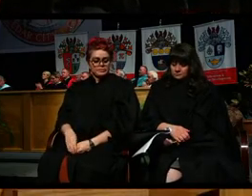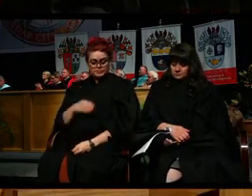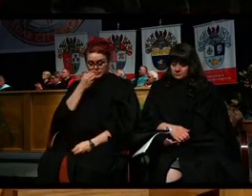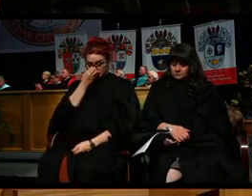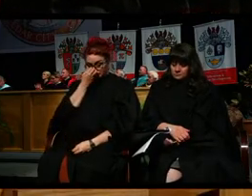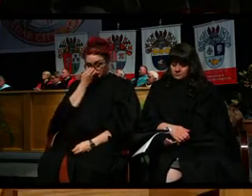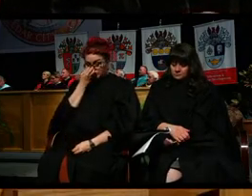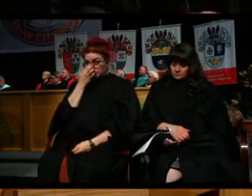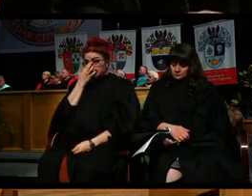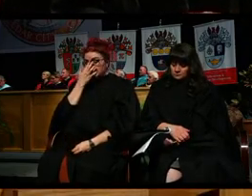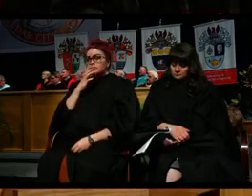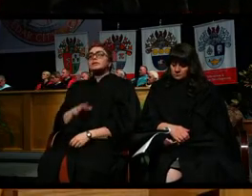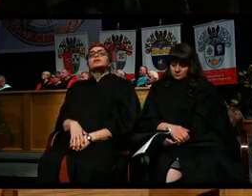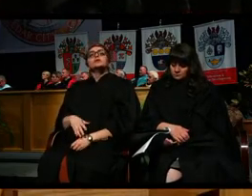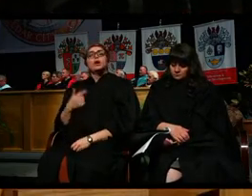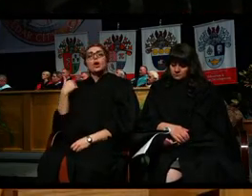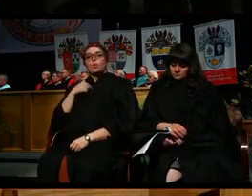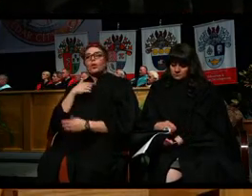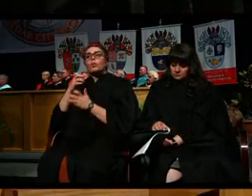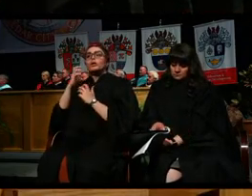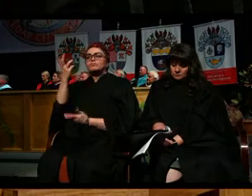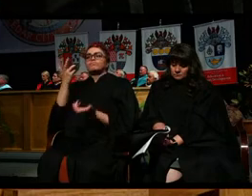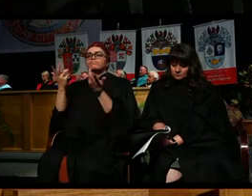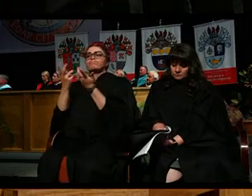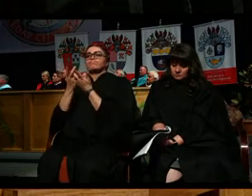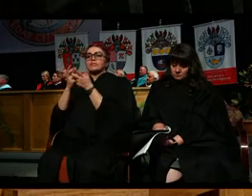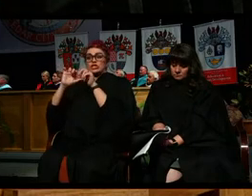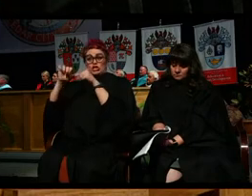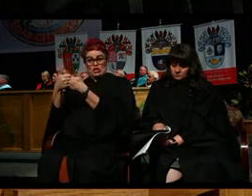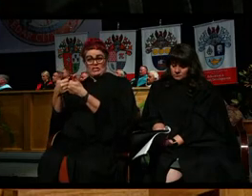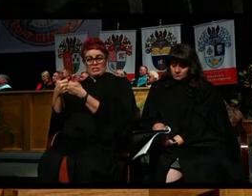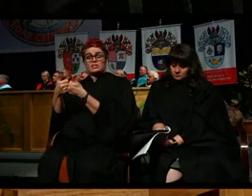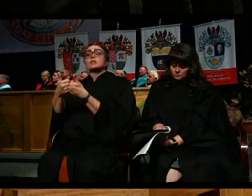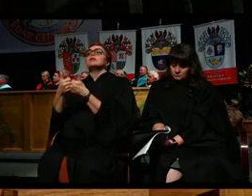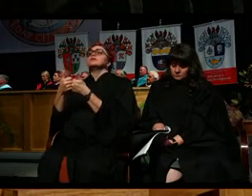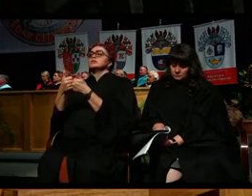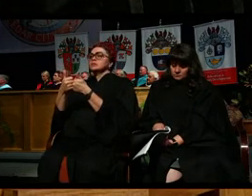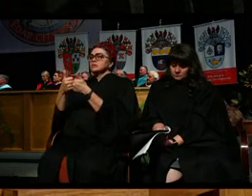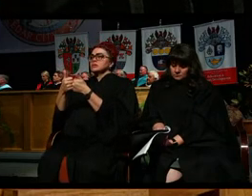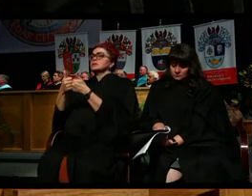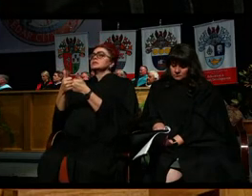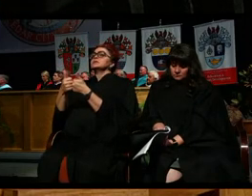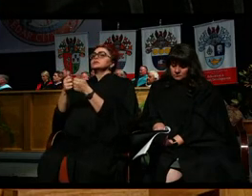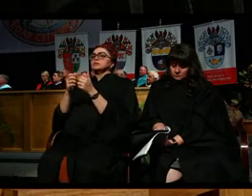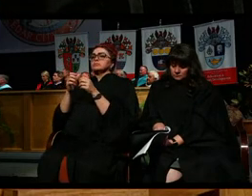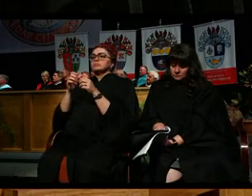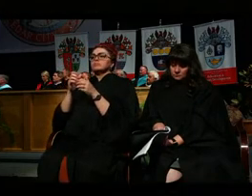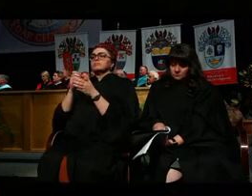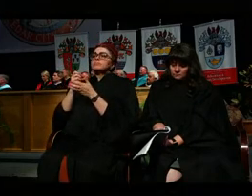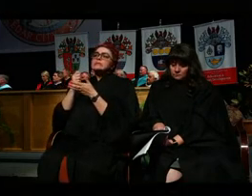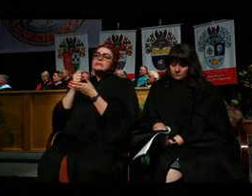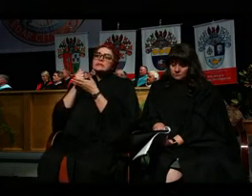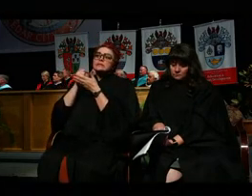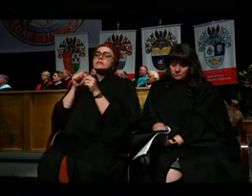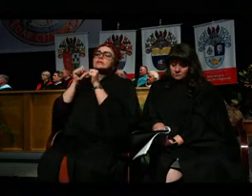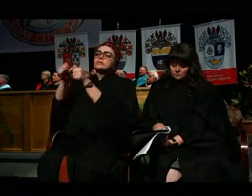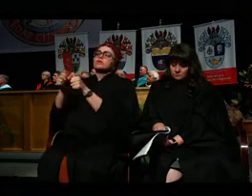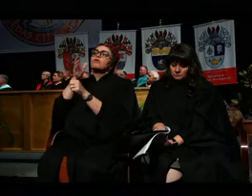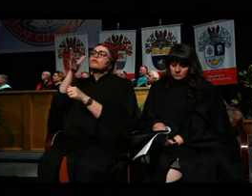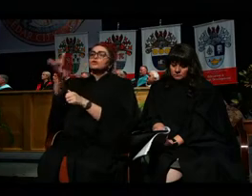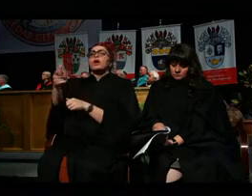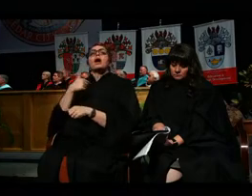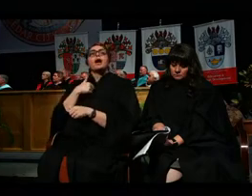To meet the challenges ahead, to seize upon our current momentum, and to help shape the future of our university, I ask our